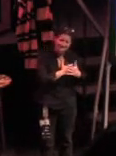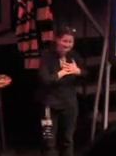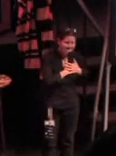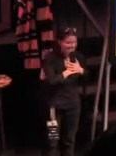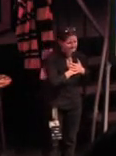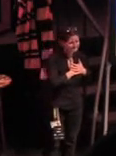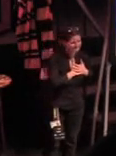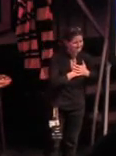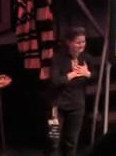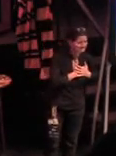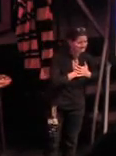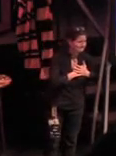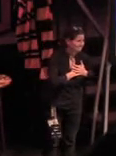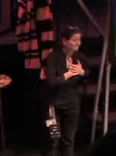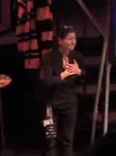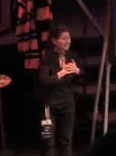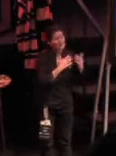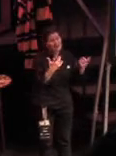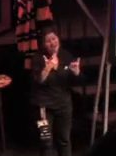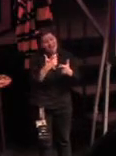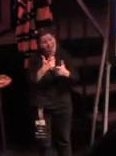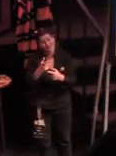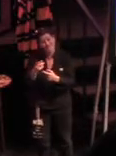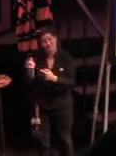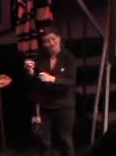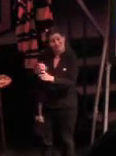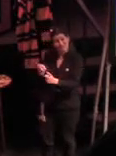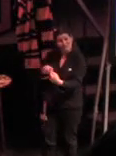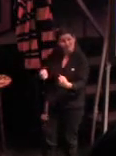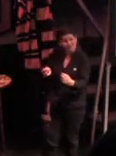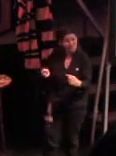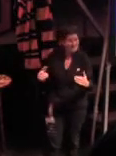But, you know, yeah, I mean, hilariously, some of them are actually my age, which is funny. But anyway,